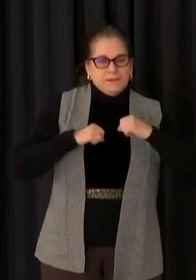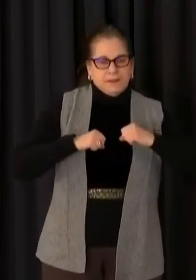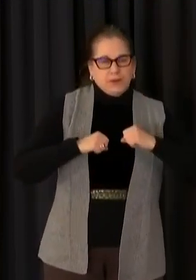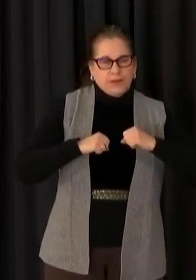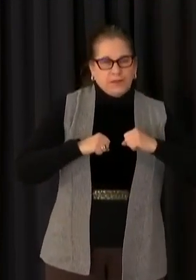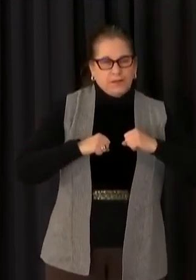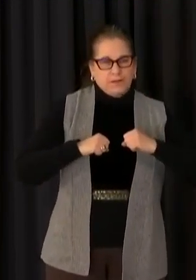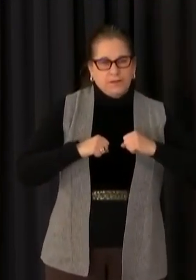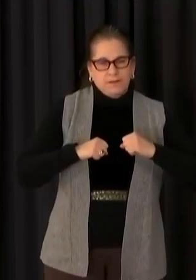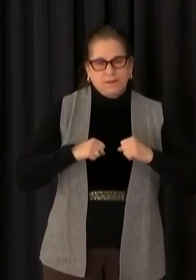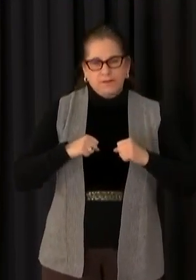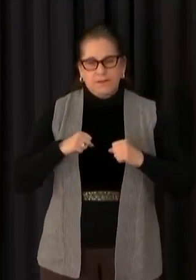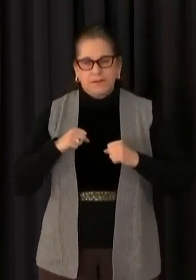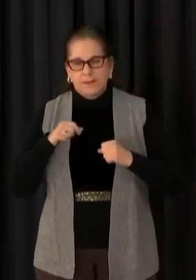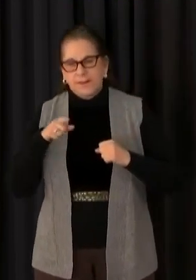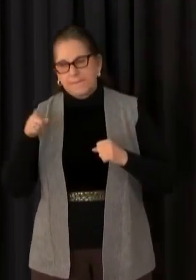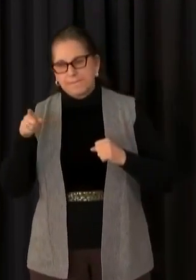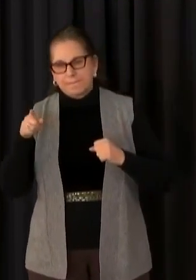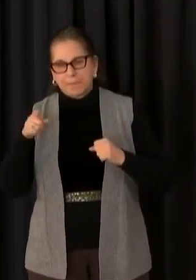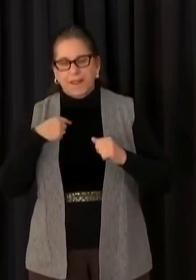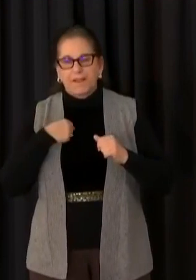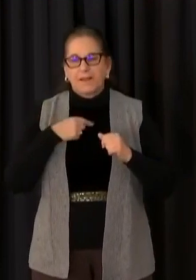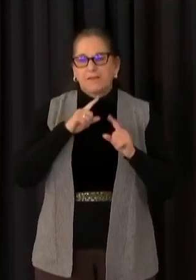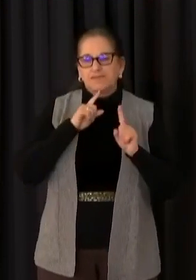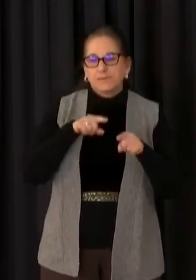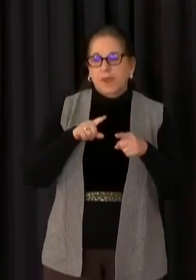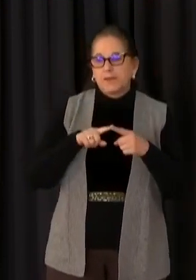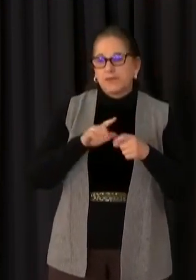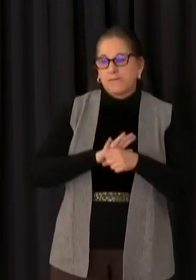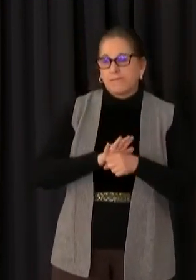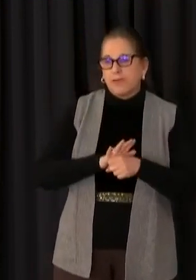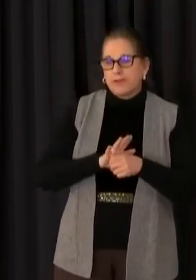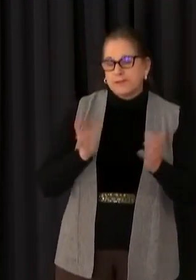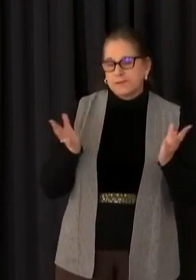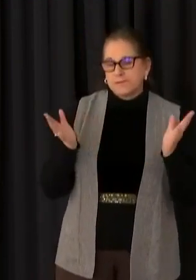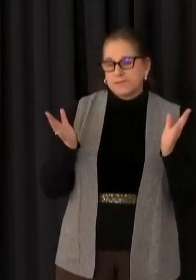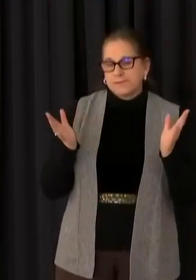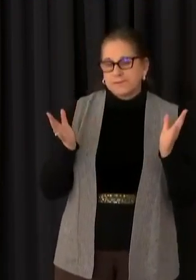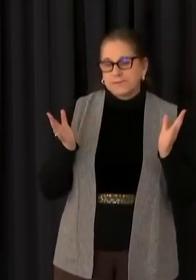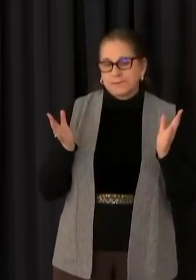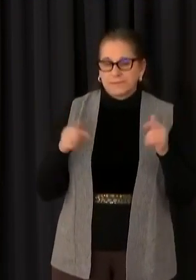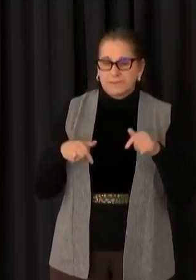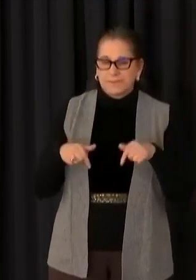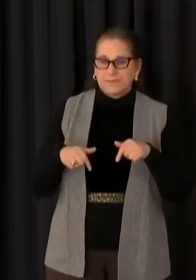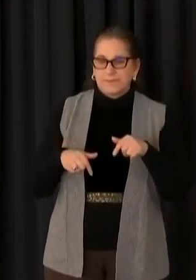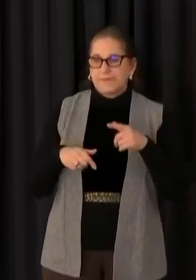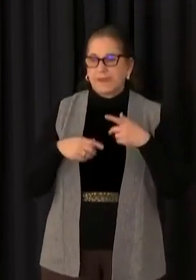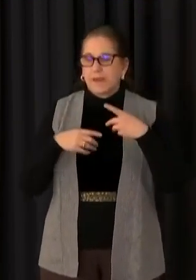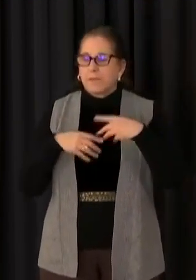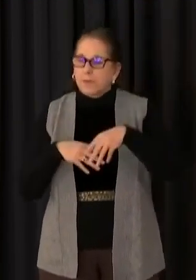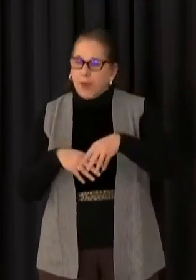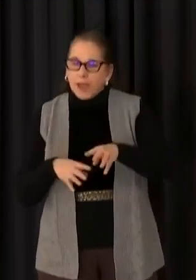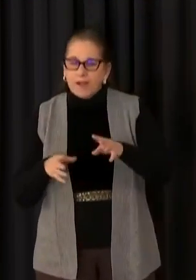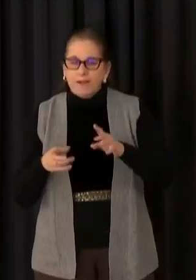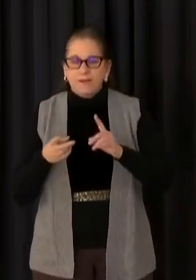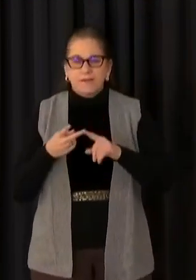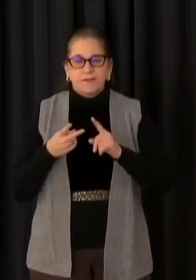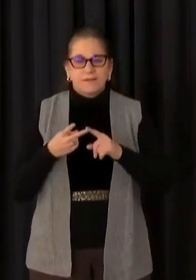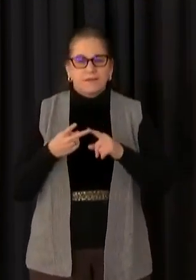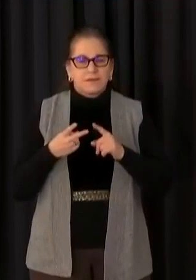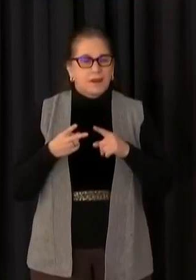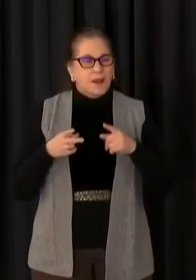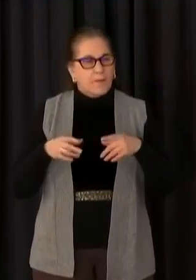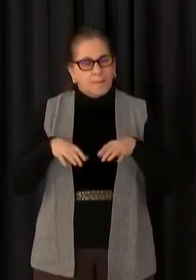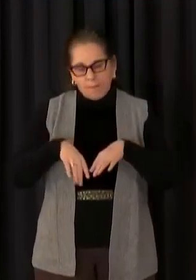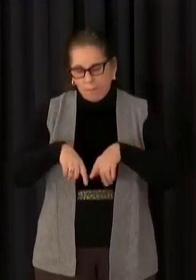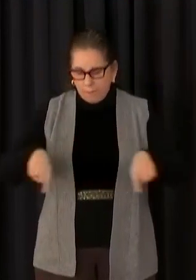We have not issued any special permits from the district for parades, for block